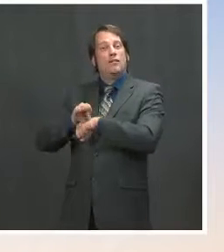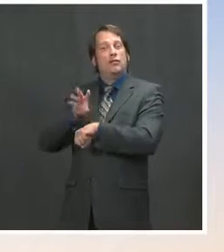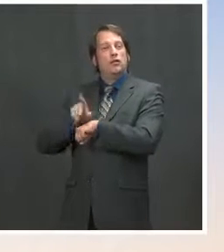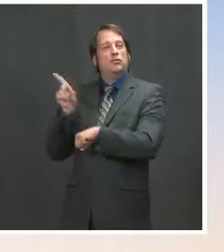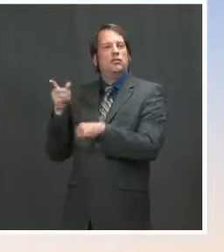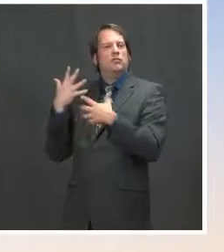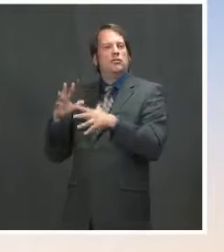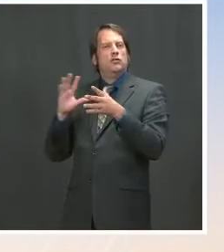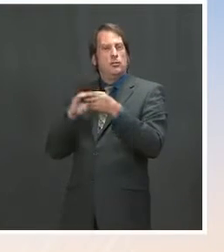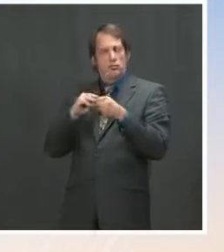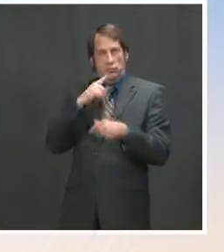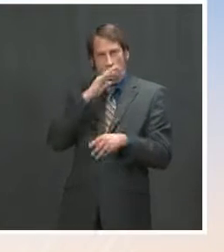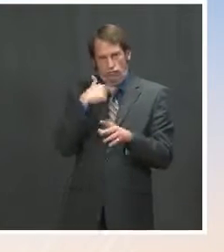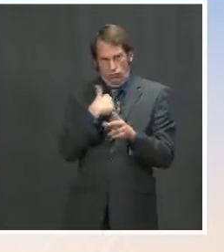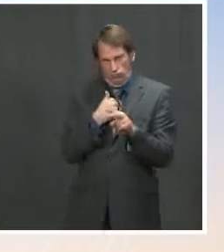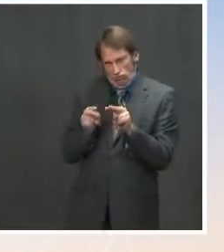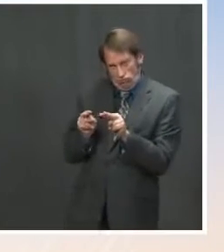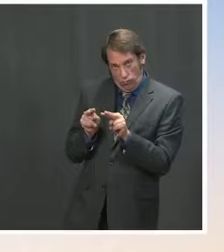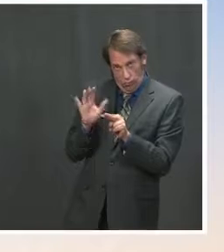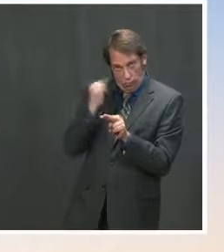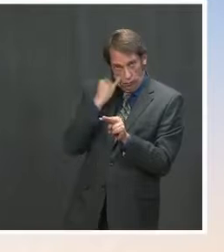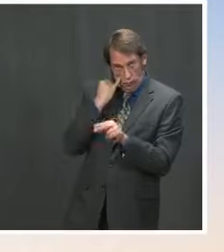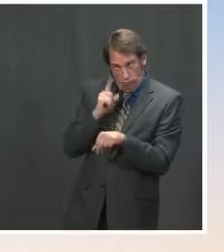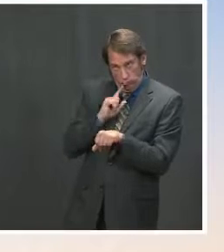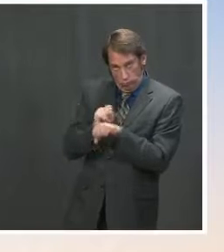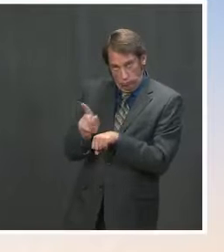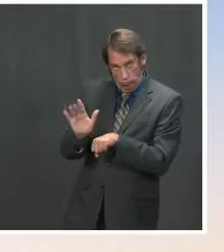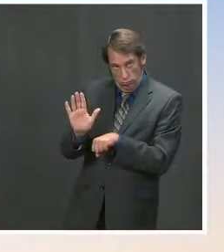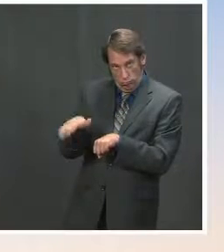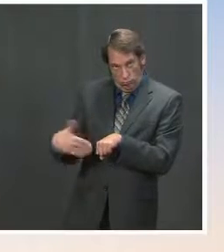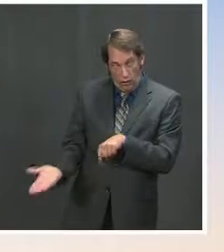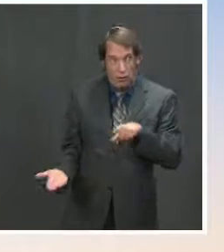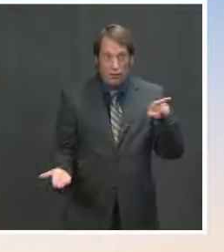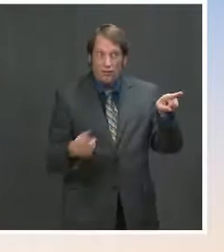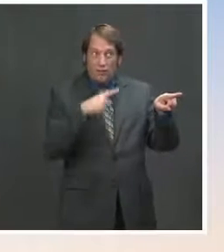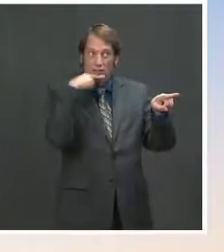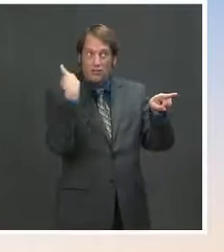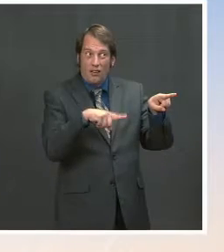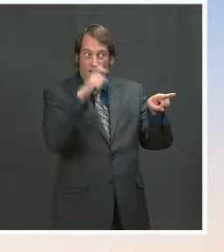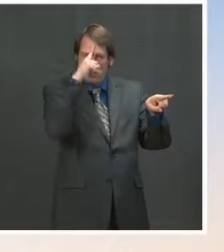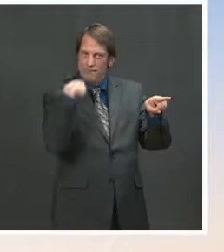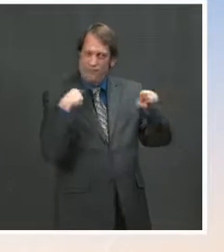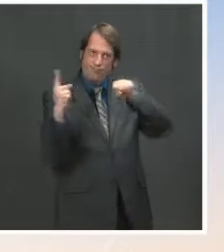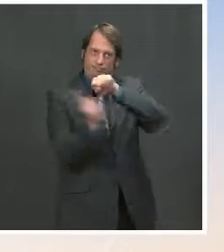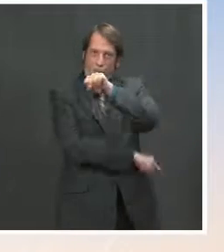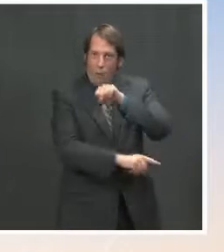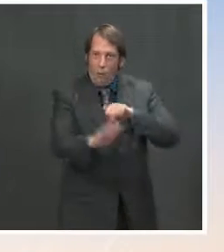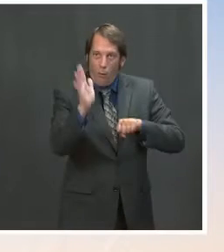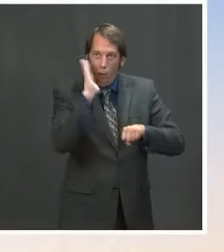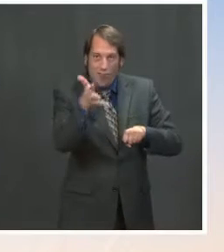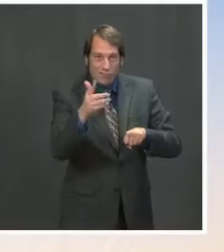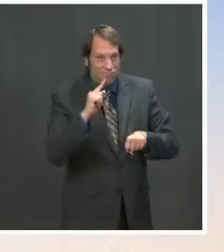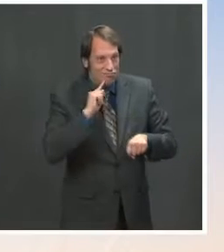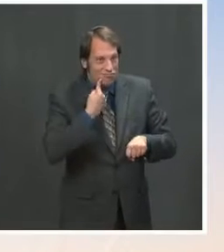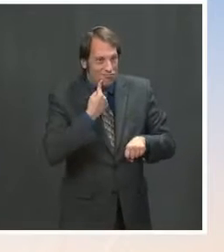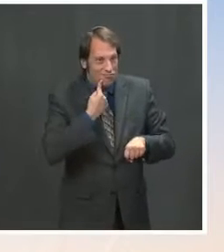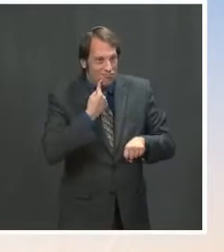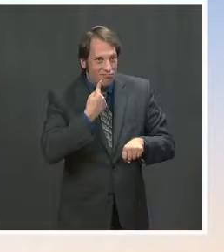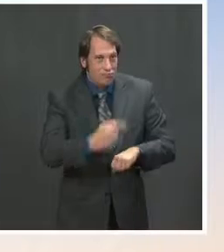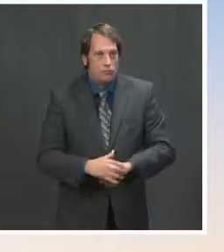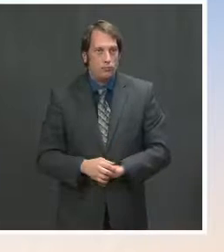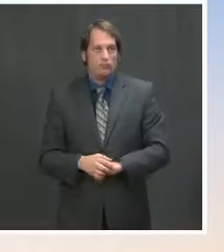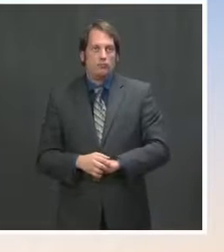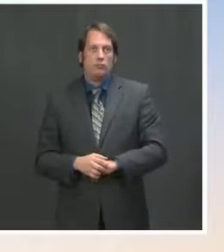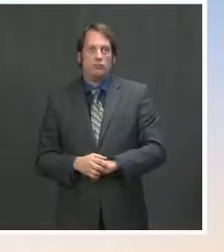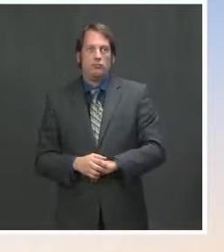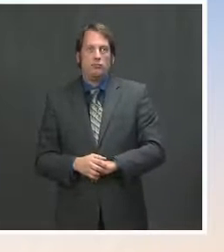well, there will be consequences to the Russian government, and we reserve those options. But in the interim, our objective is, of course, continuing to call